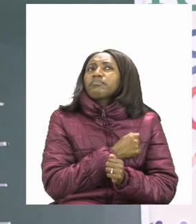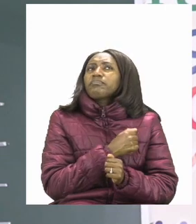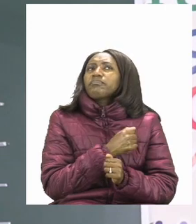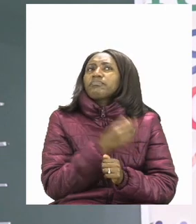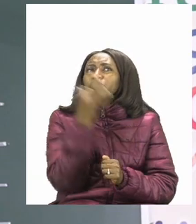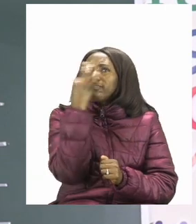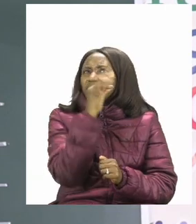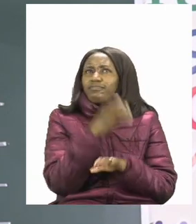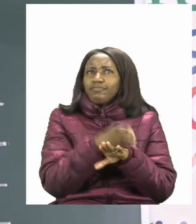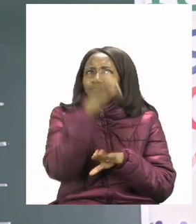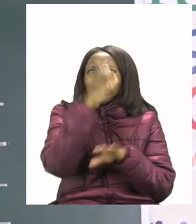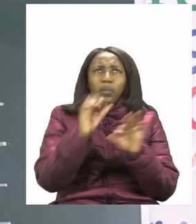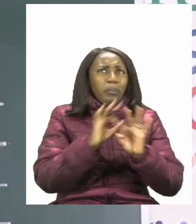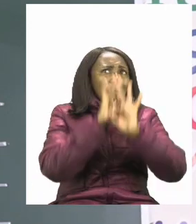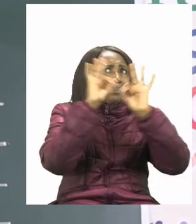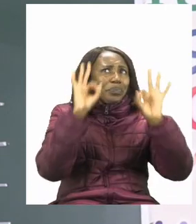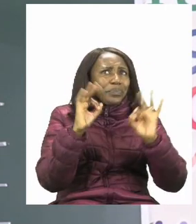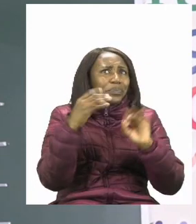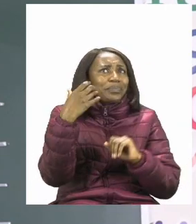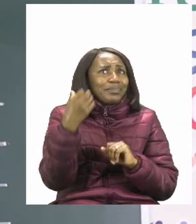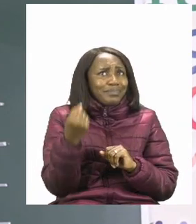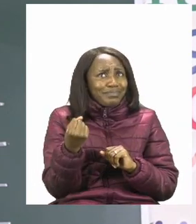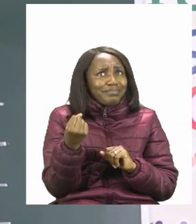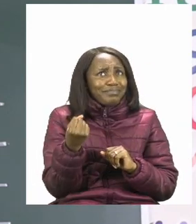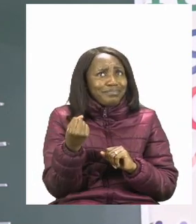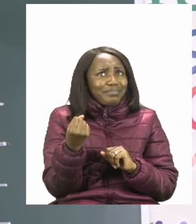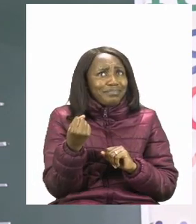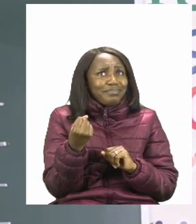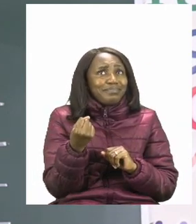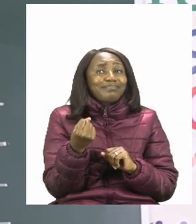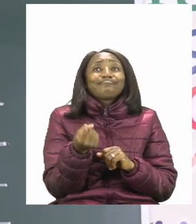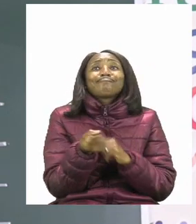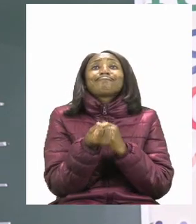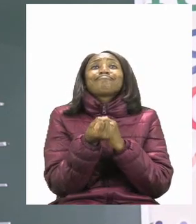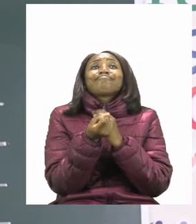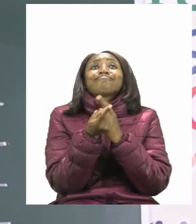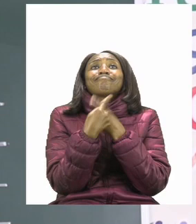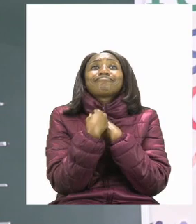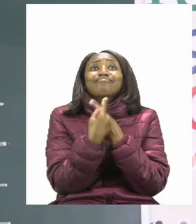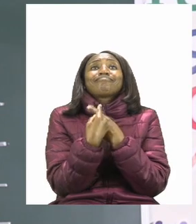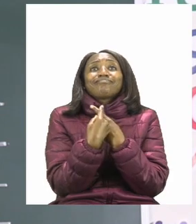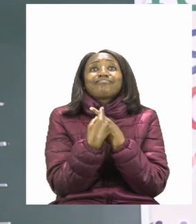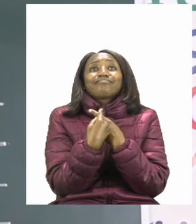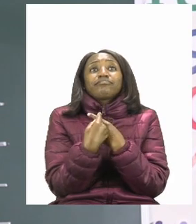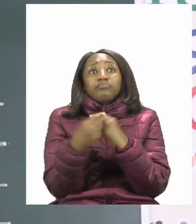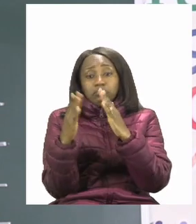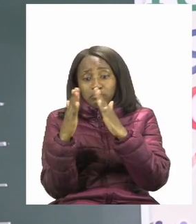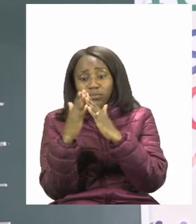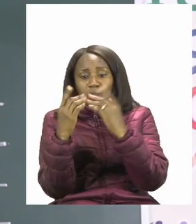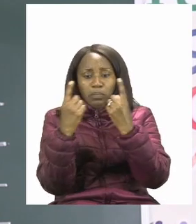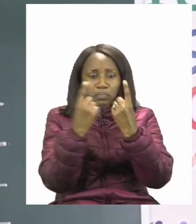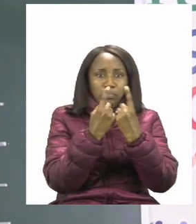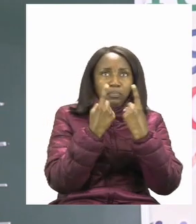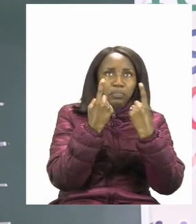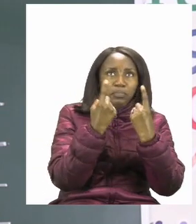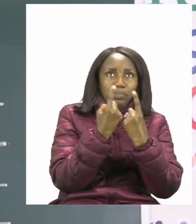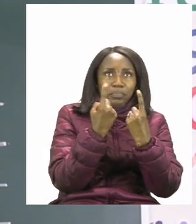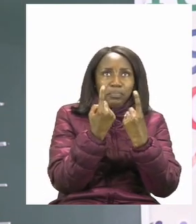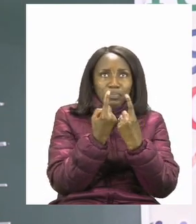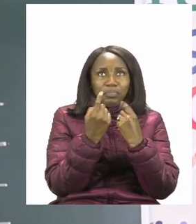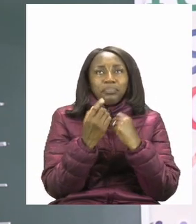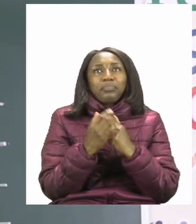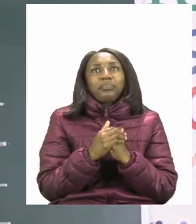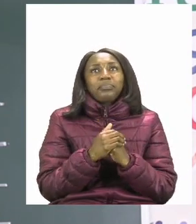beautiful flower vase or vase. Teddy bear was playing with